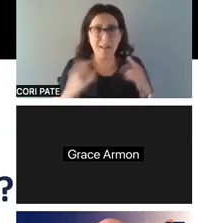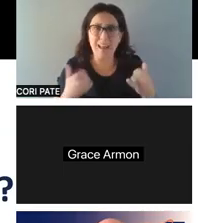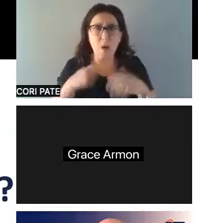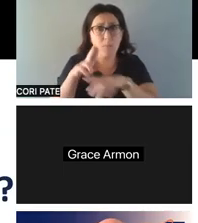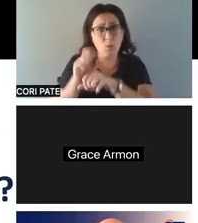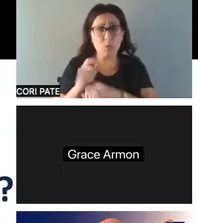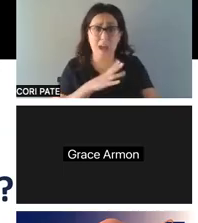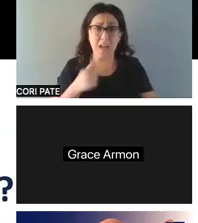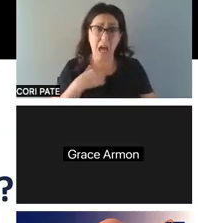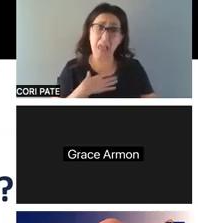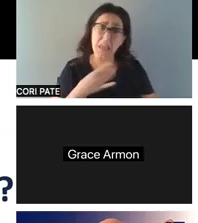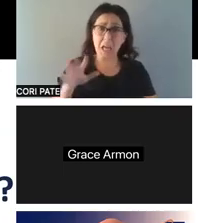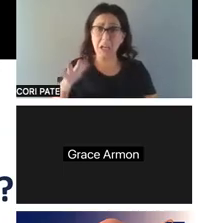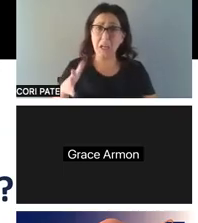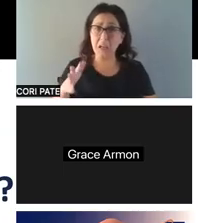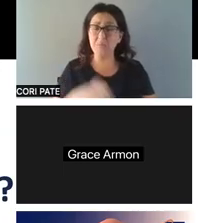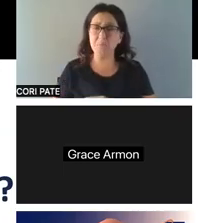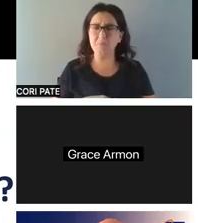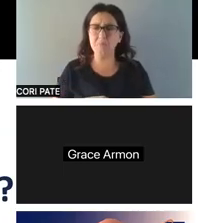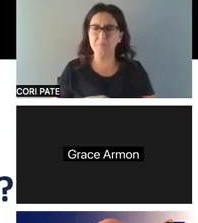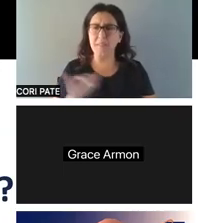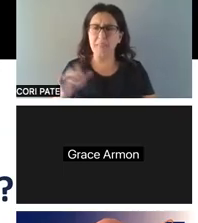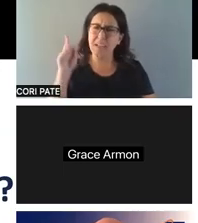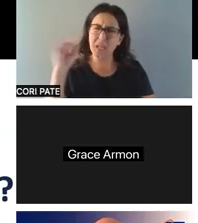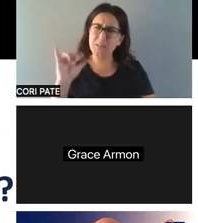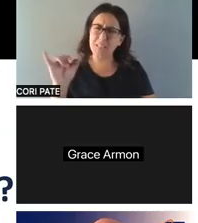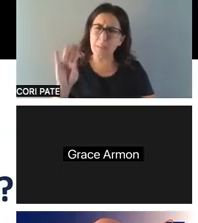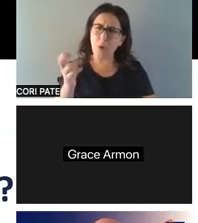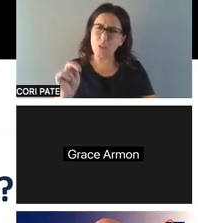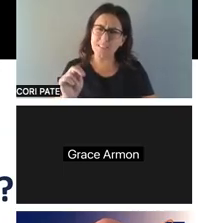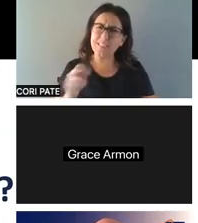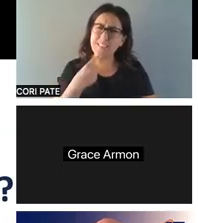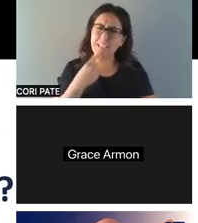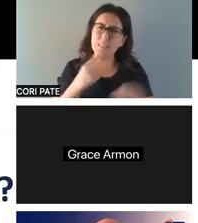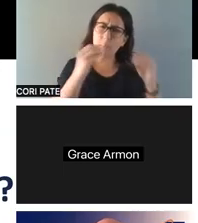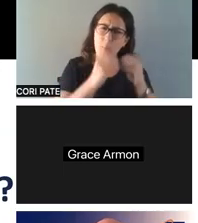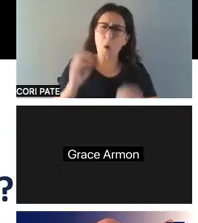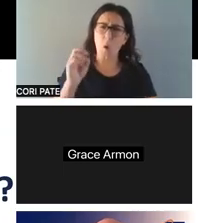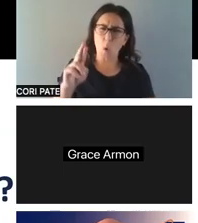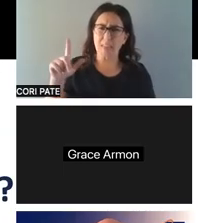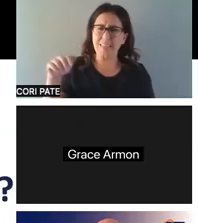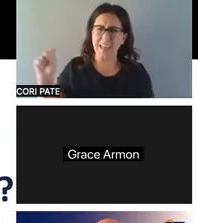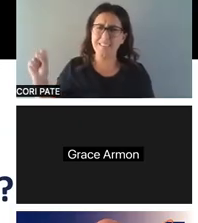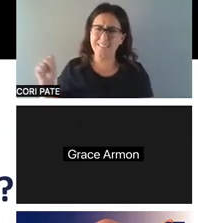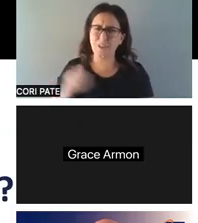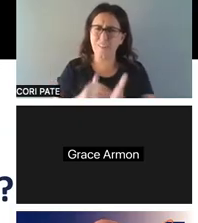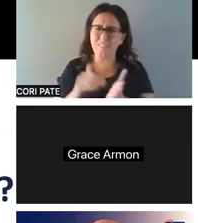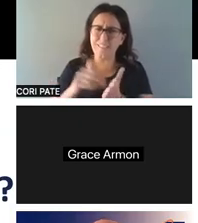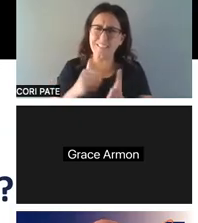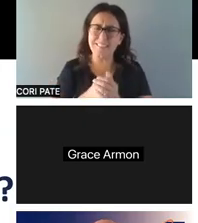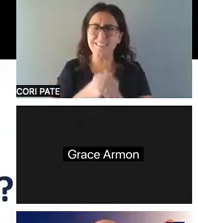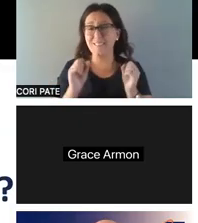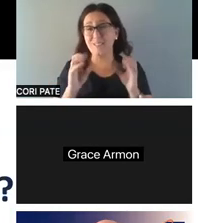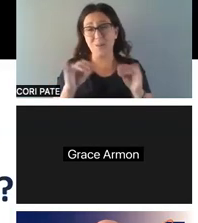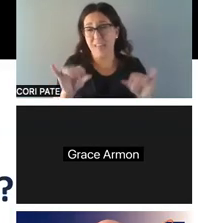less. Very Barton quote, I guess, Yeah. more or less. Yes. um, so yeah, that's